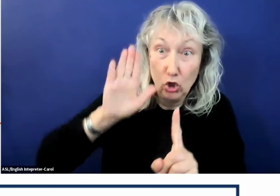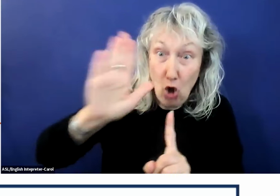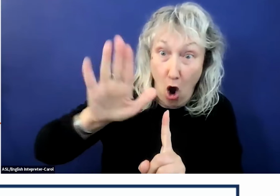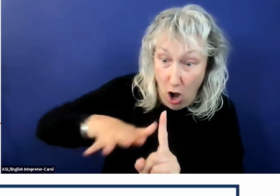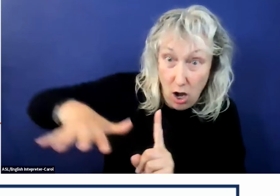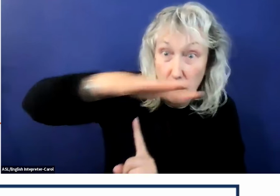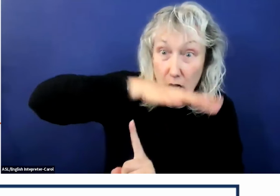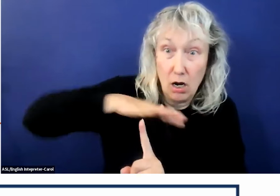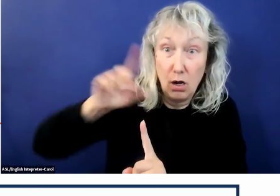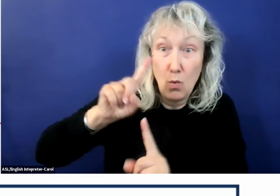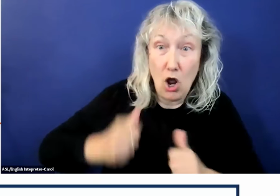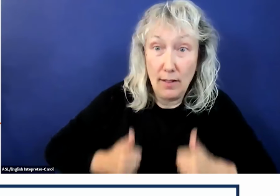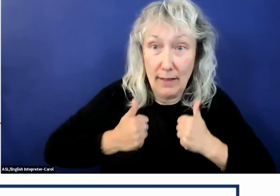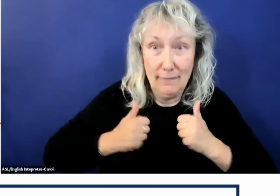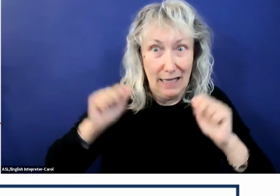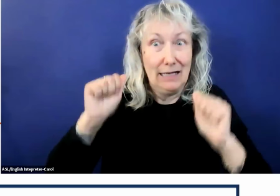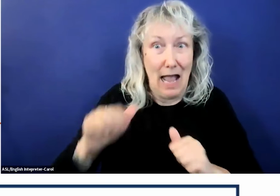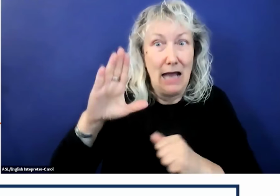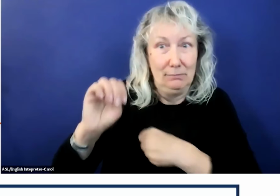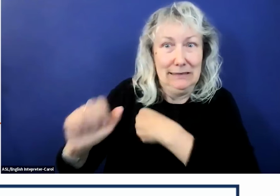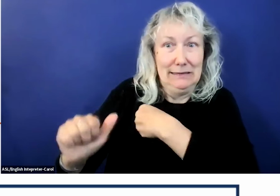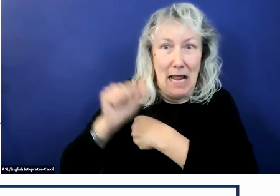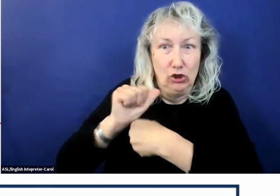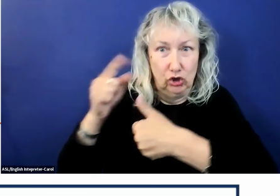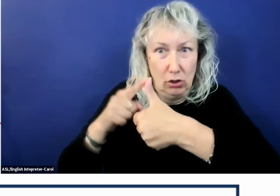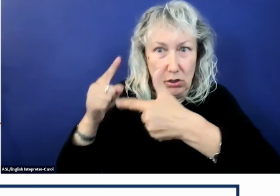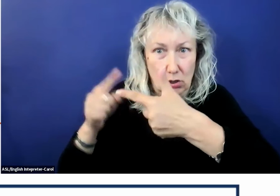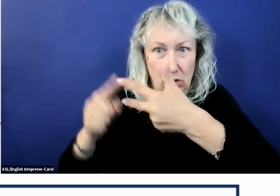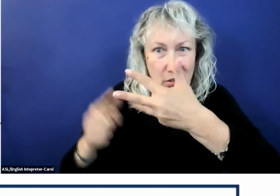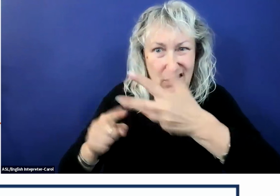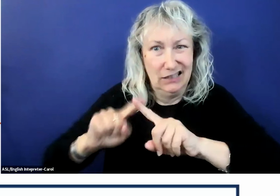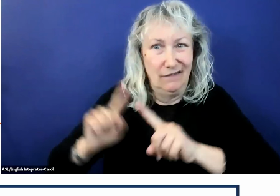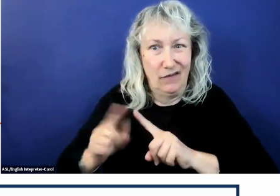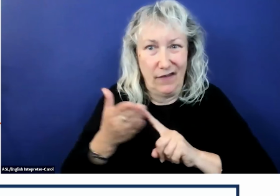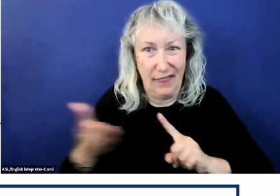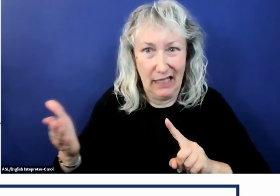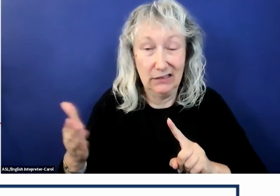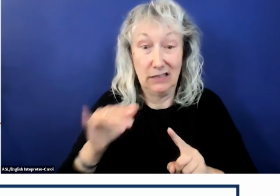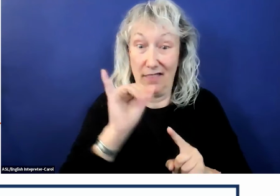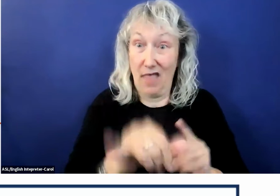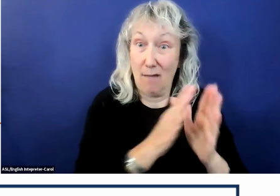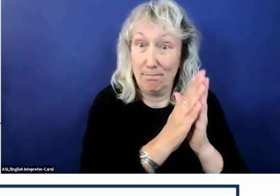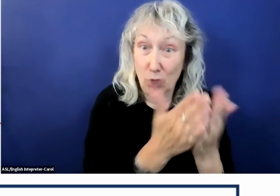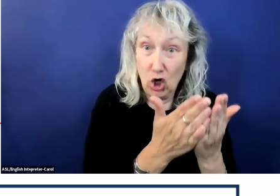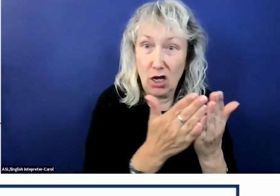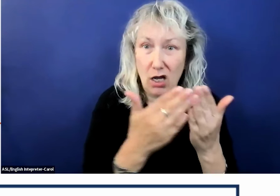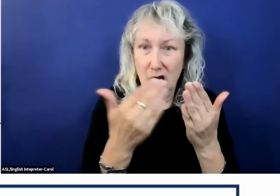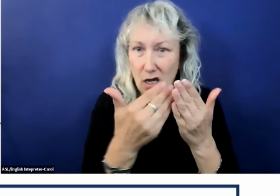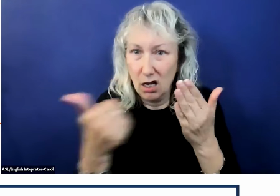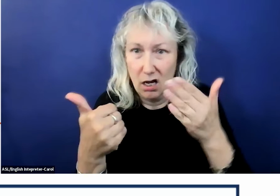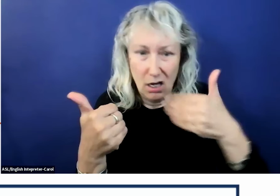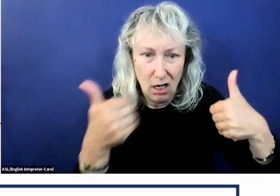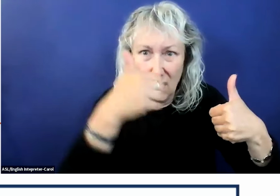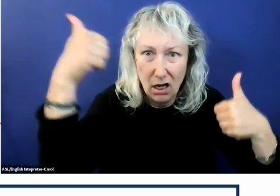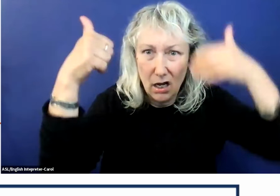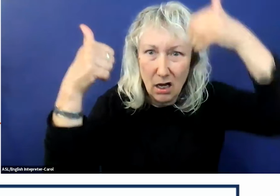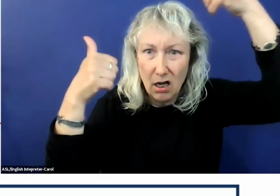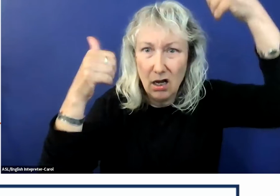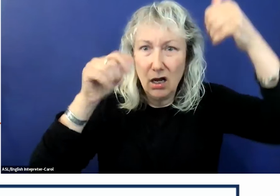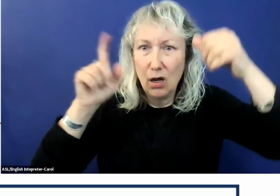live in. The book is broken down by state, and then it further breaks it down into towns and